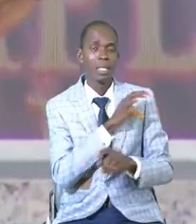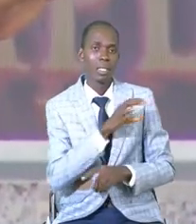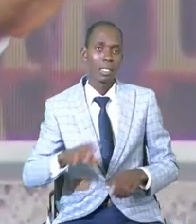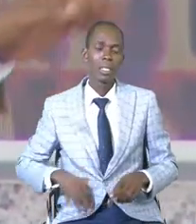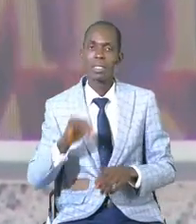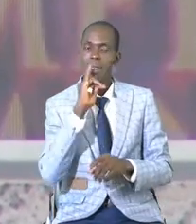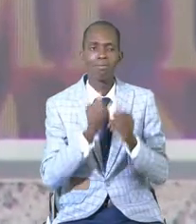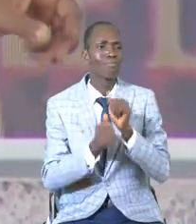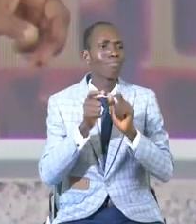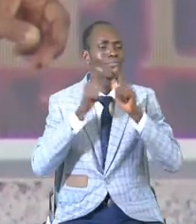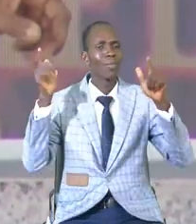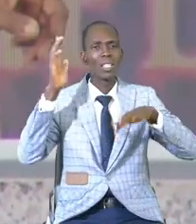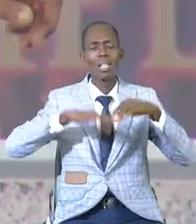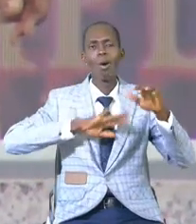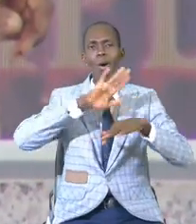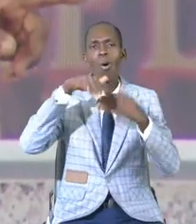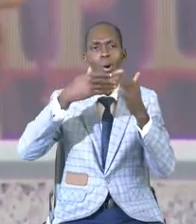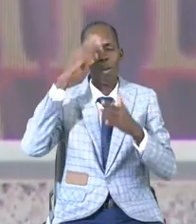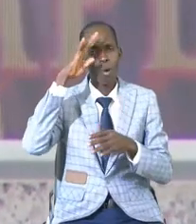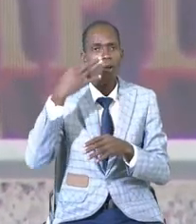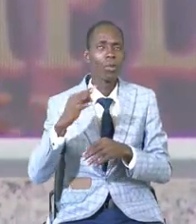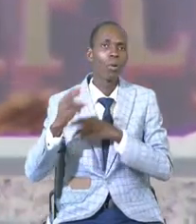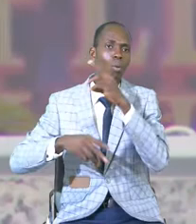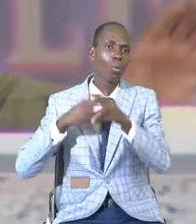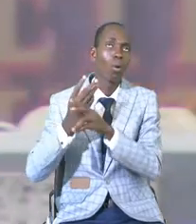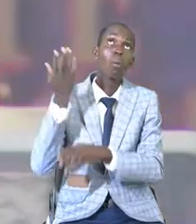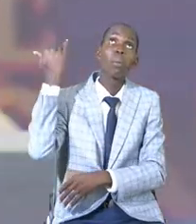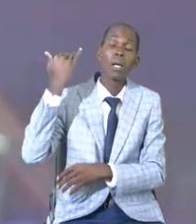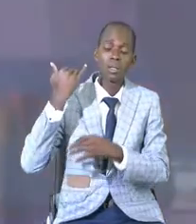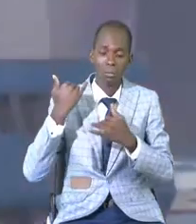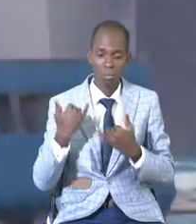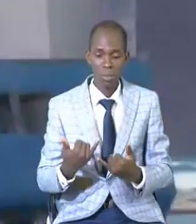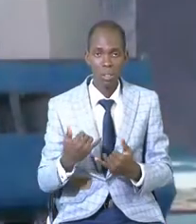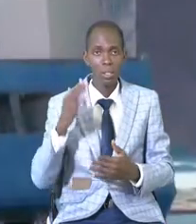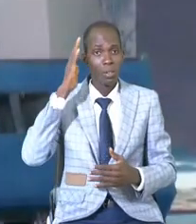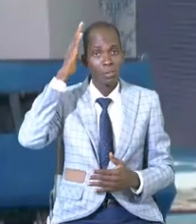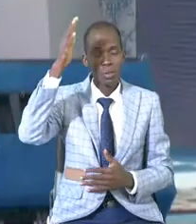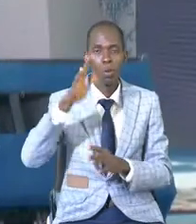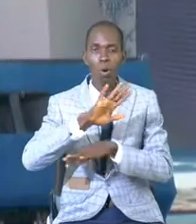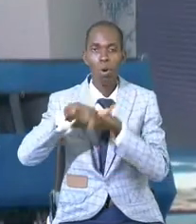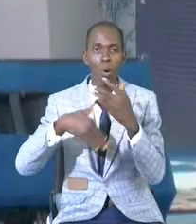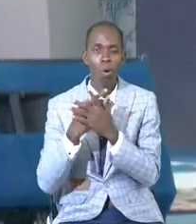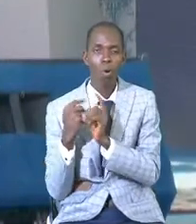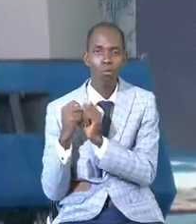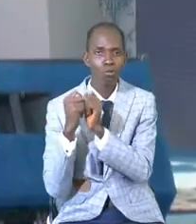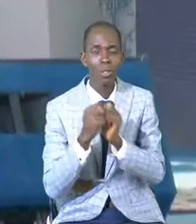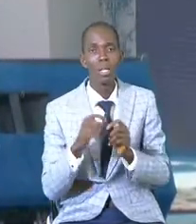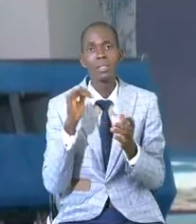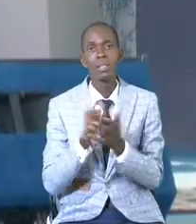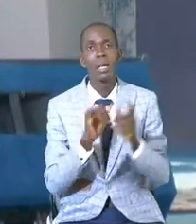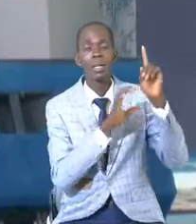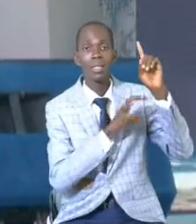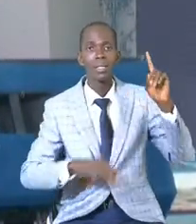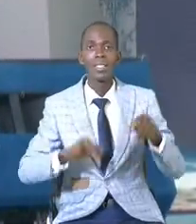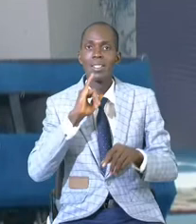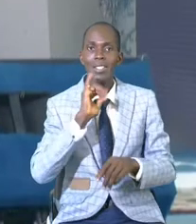men of the world, of the past, of the present, of the future, put together. And that Christ is your Savior, and